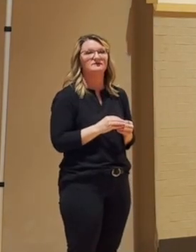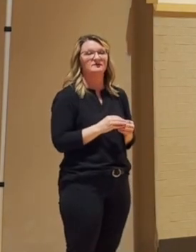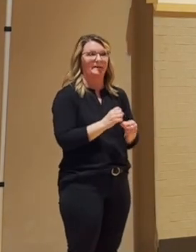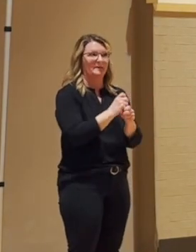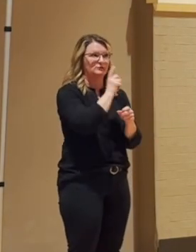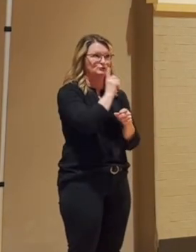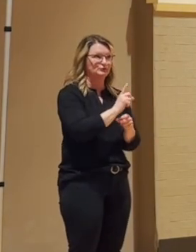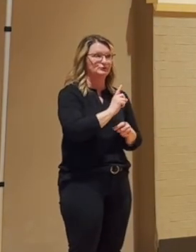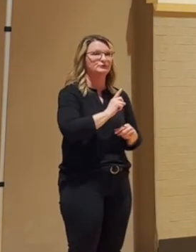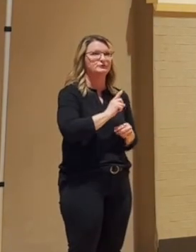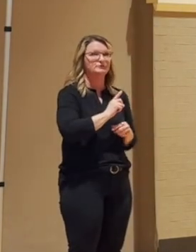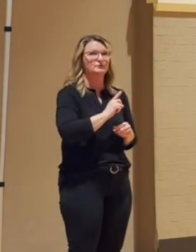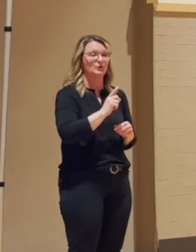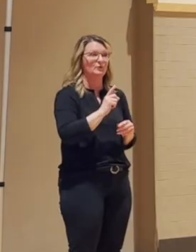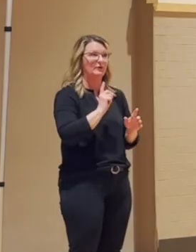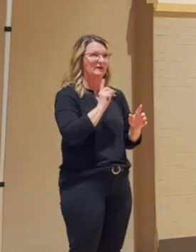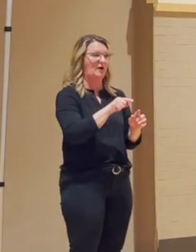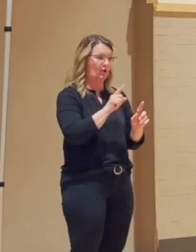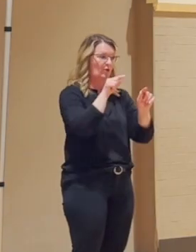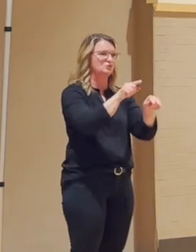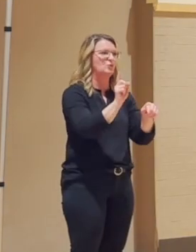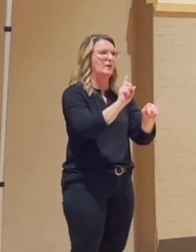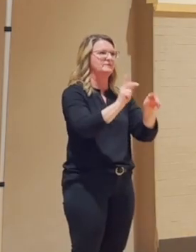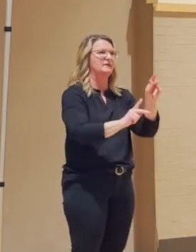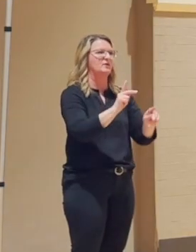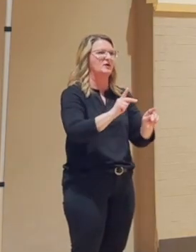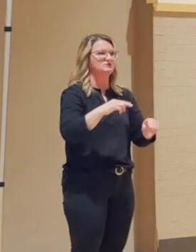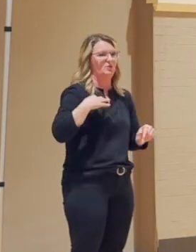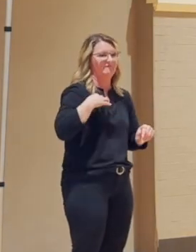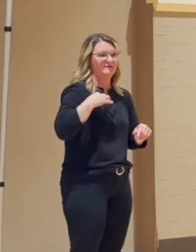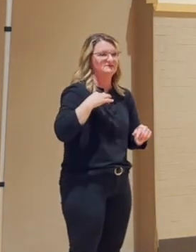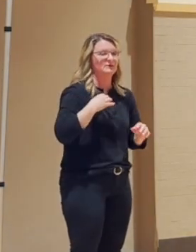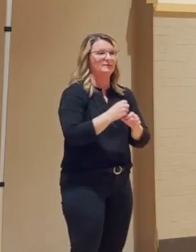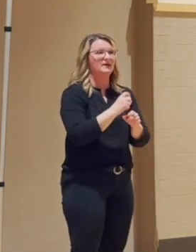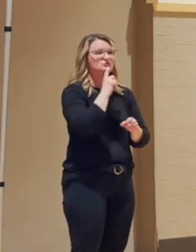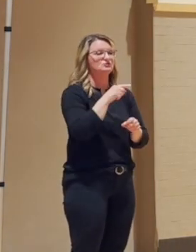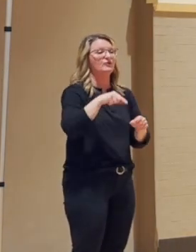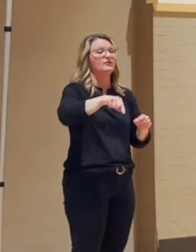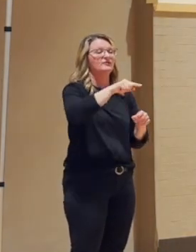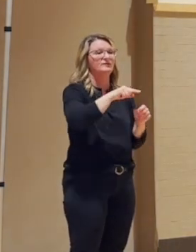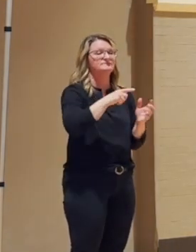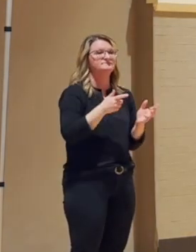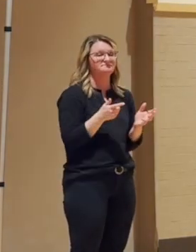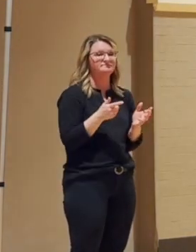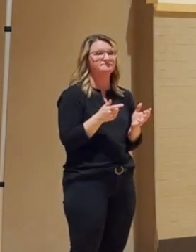making sure we're where the people are. So volunteering and allowing for those people to